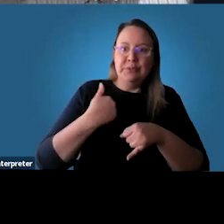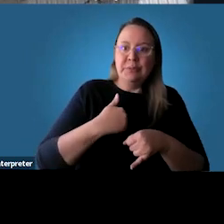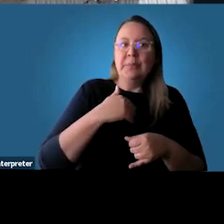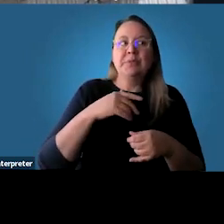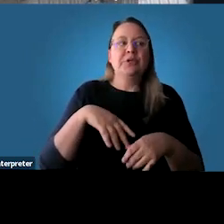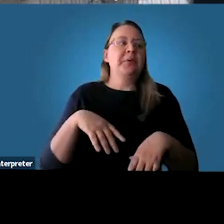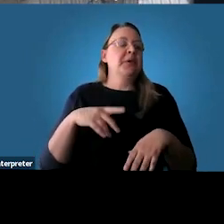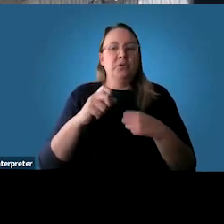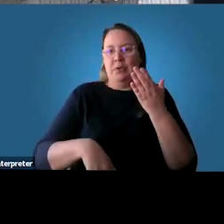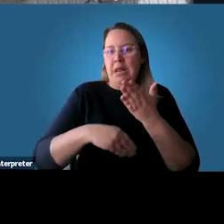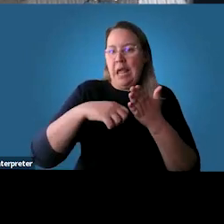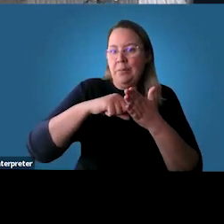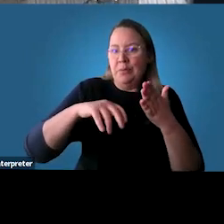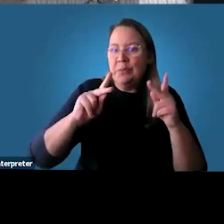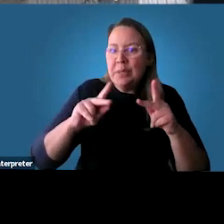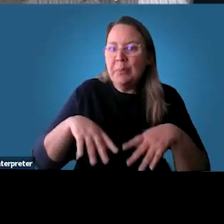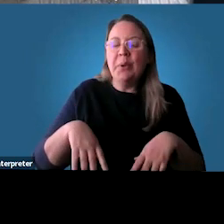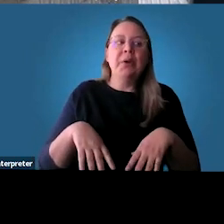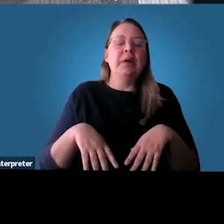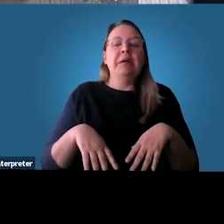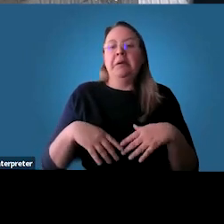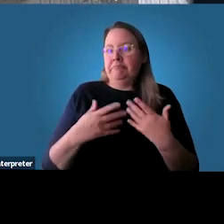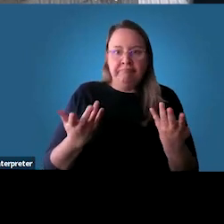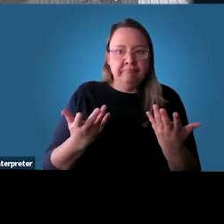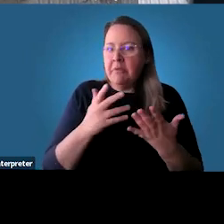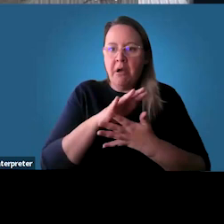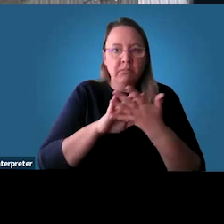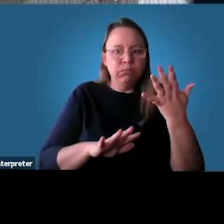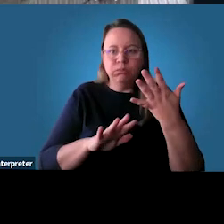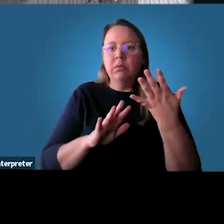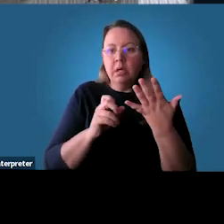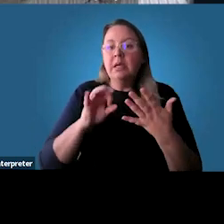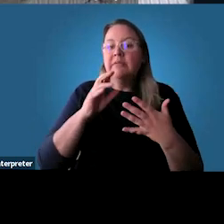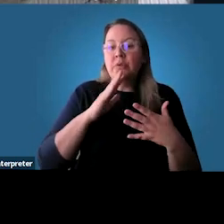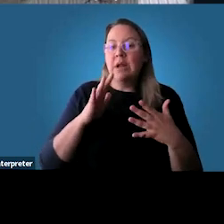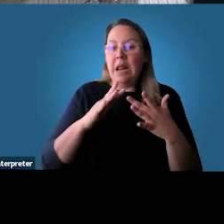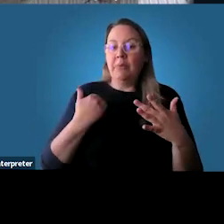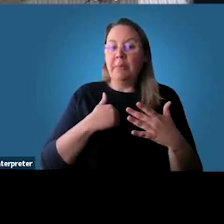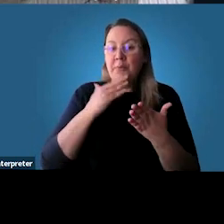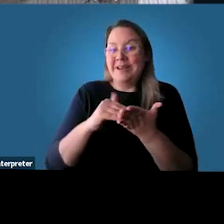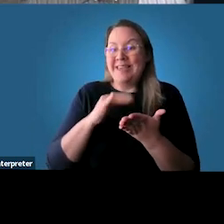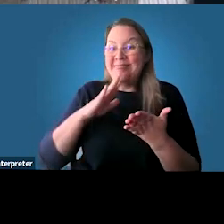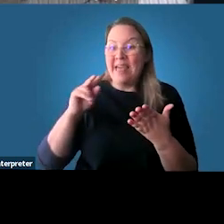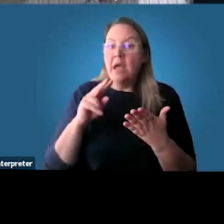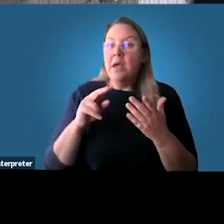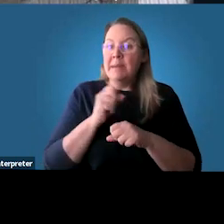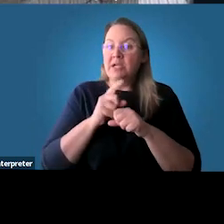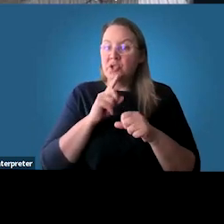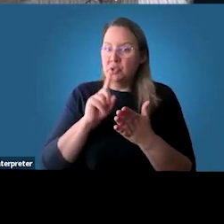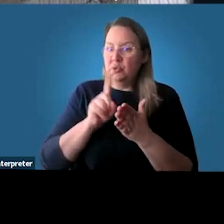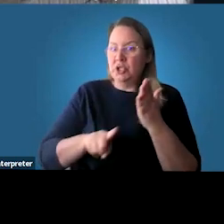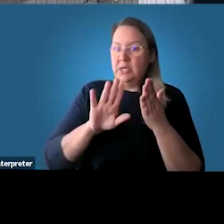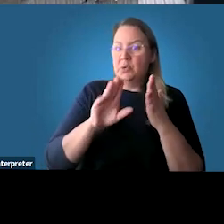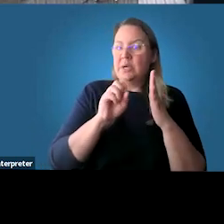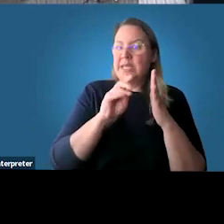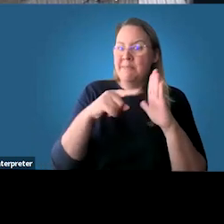you can add and remove folks, you can renew, all of that. If you're a network member, again, look to your inbox. We sent